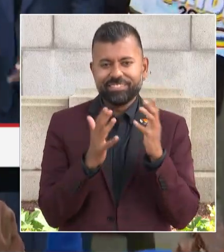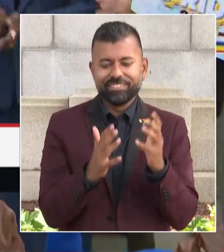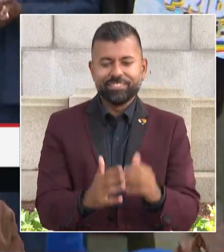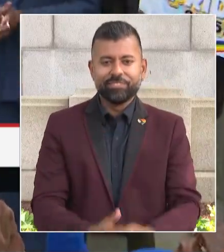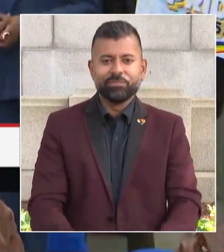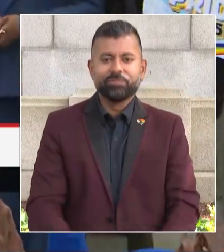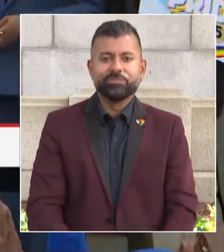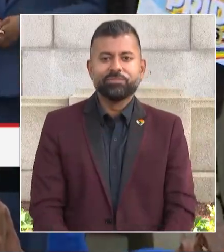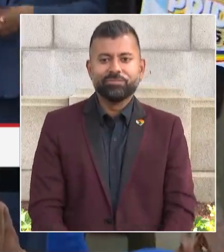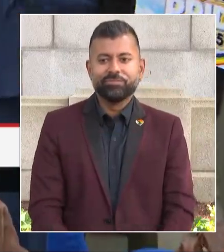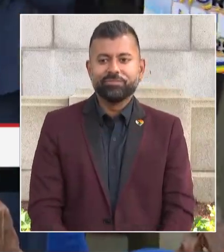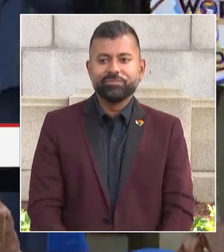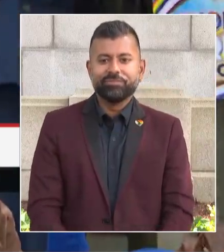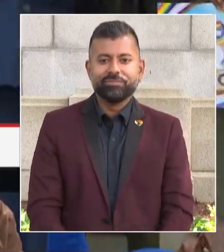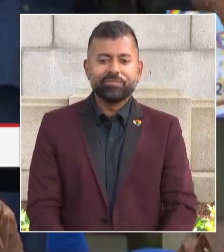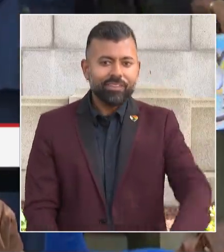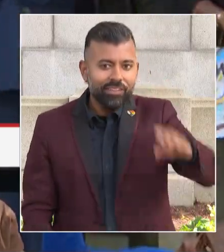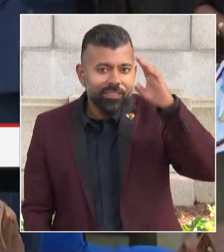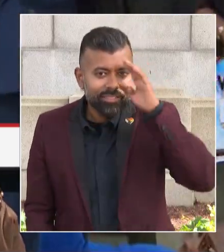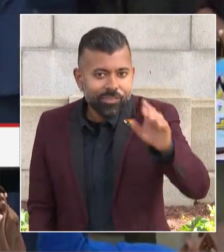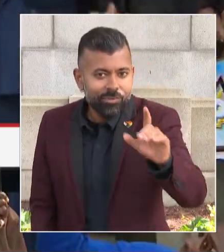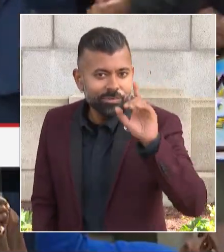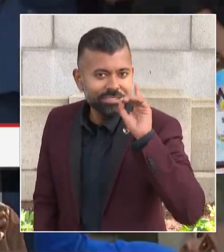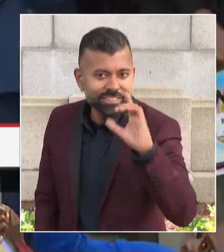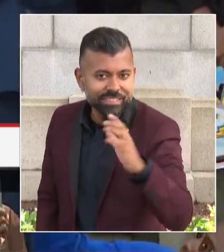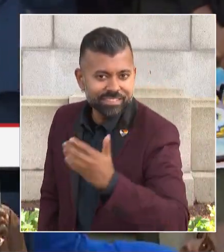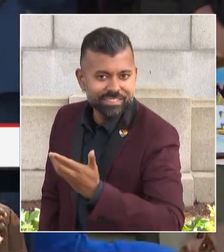Well, hello, D.C.